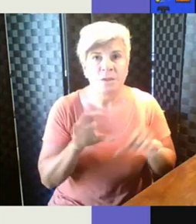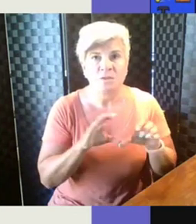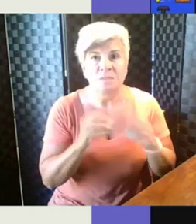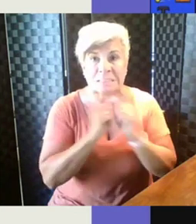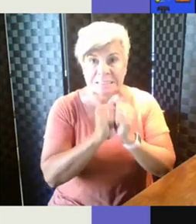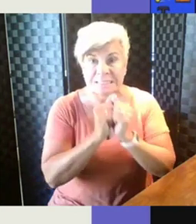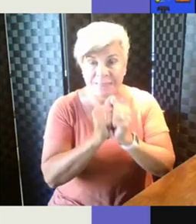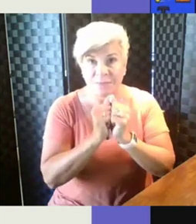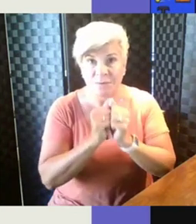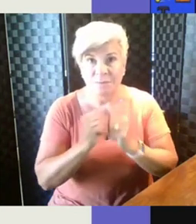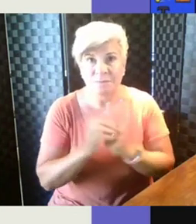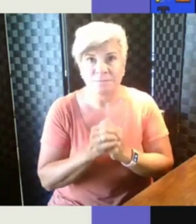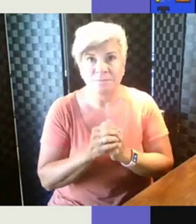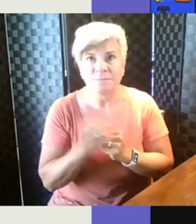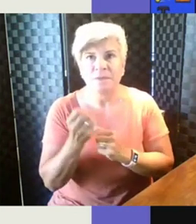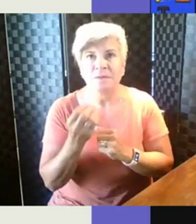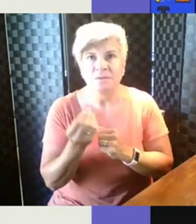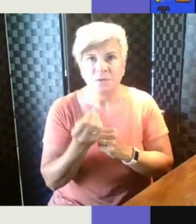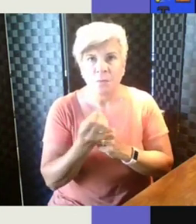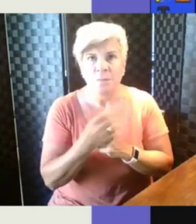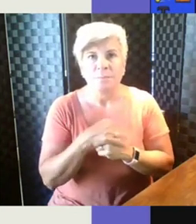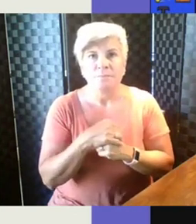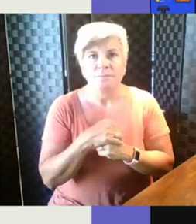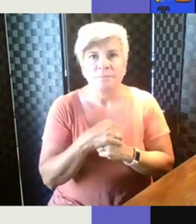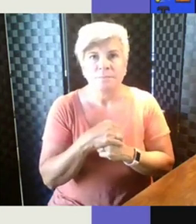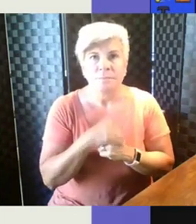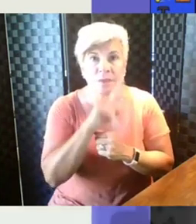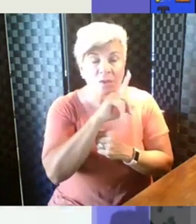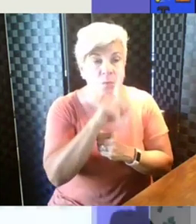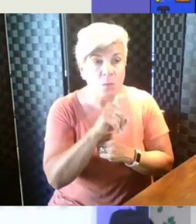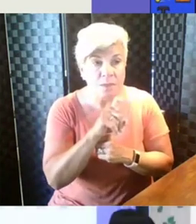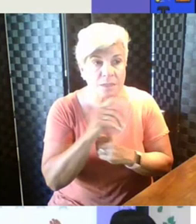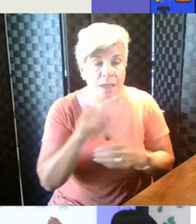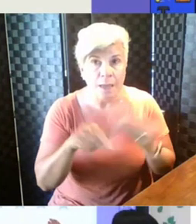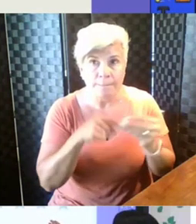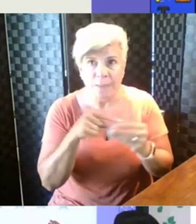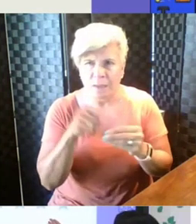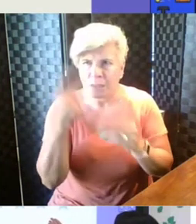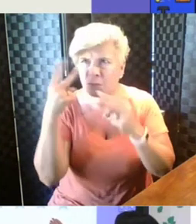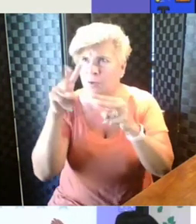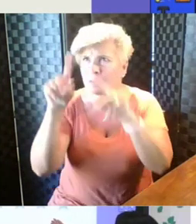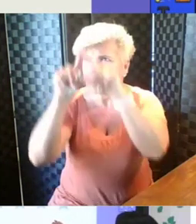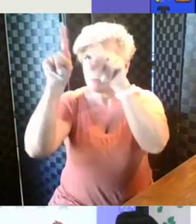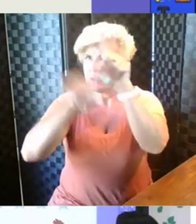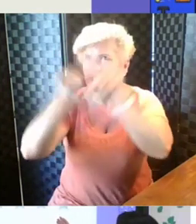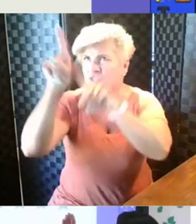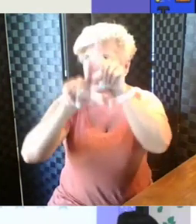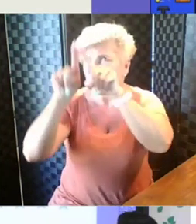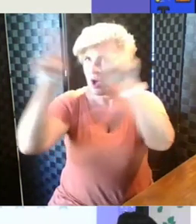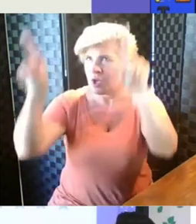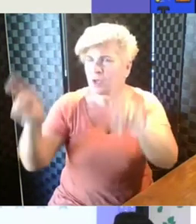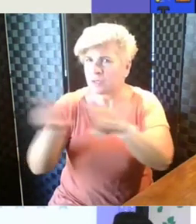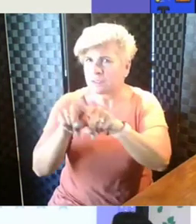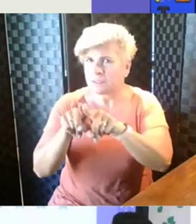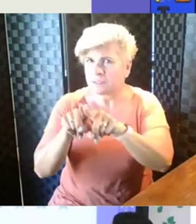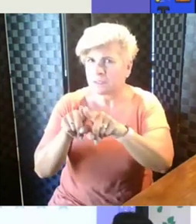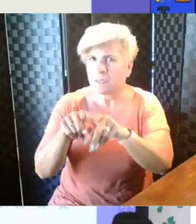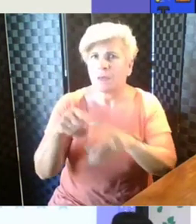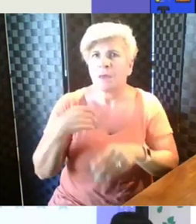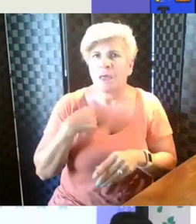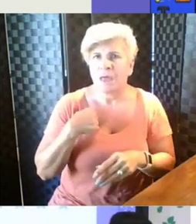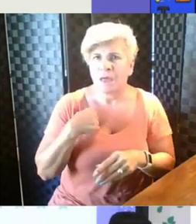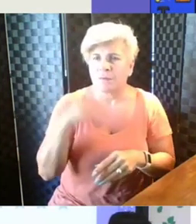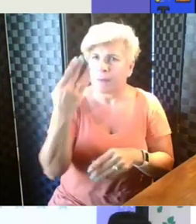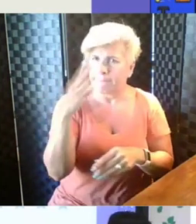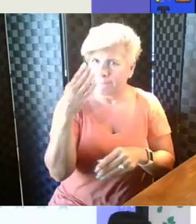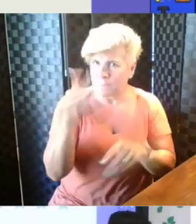this together. So these questions are going to be about the array over here to the right. We have